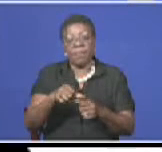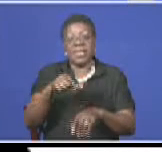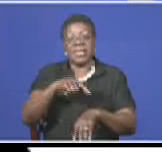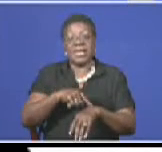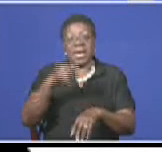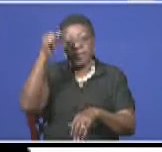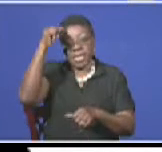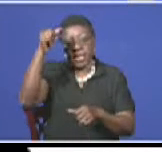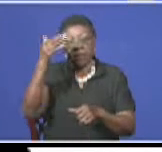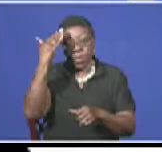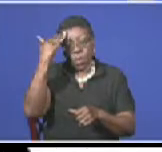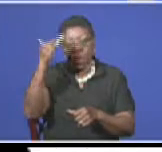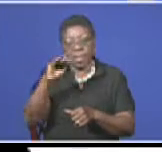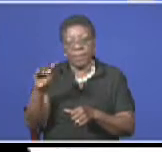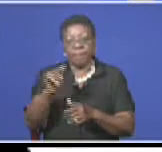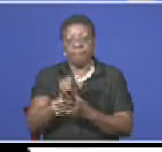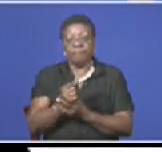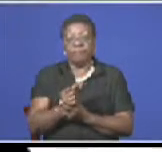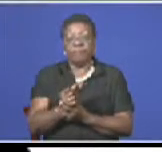Mr. Wells.